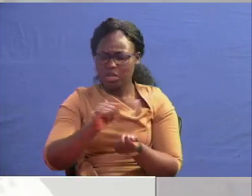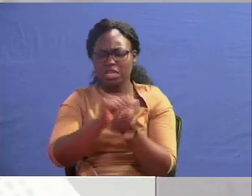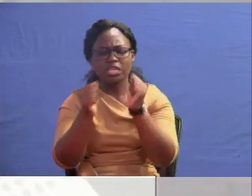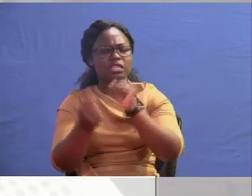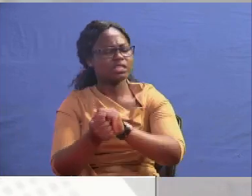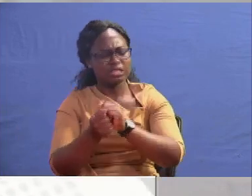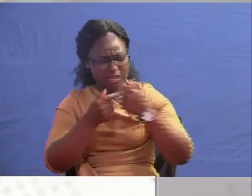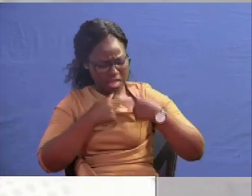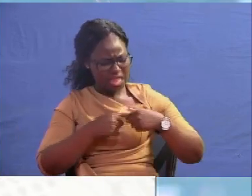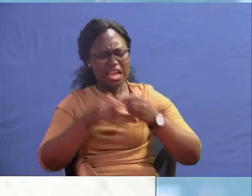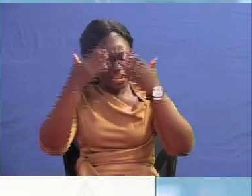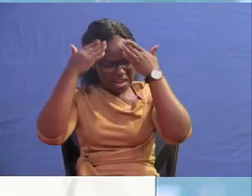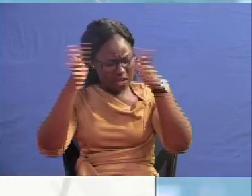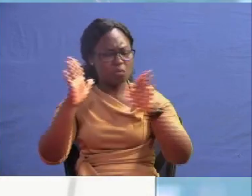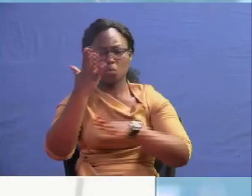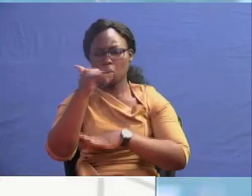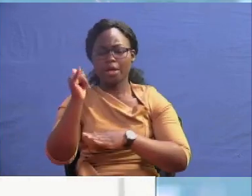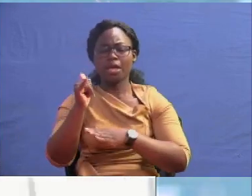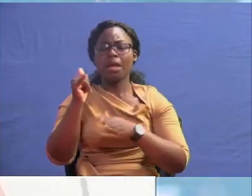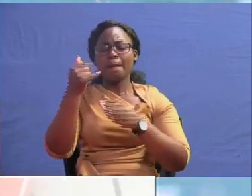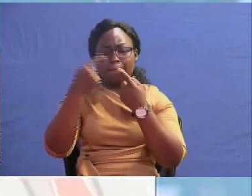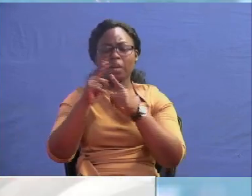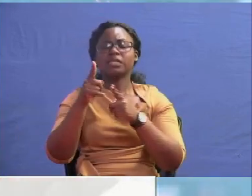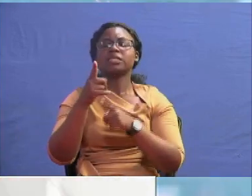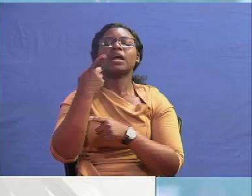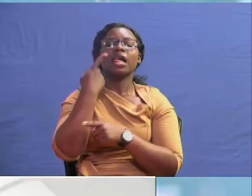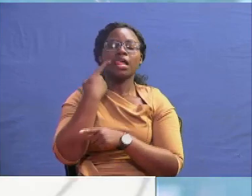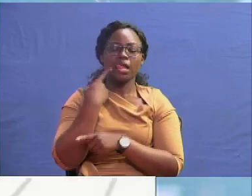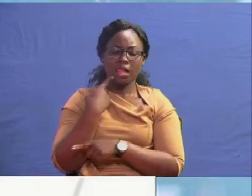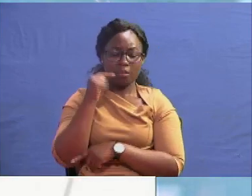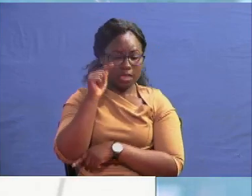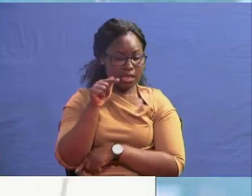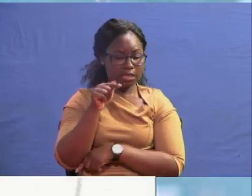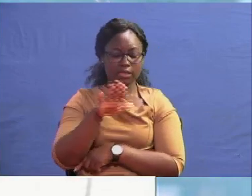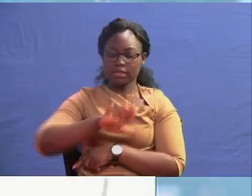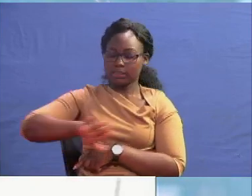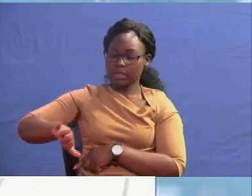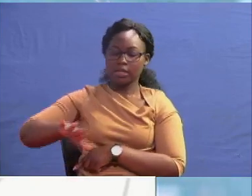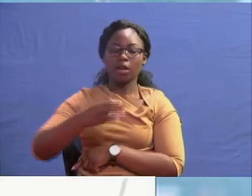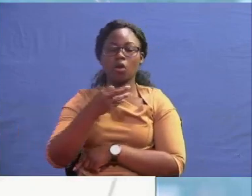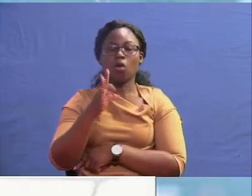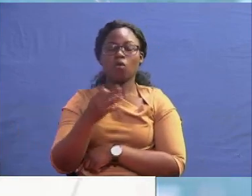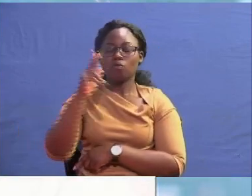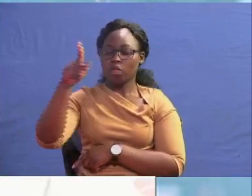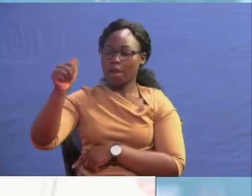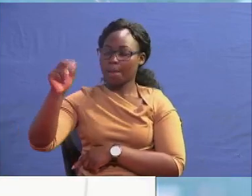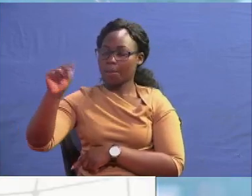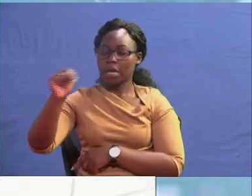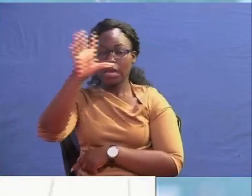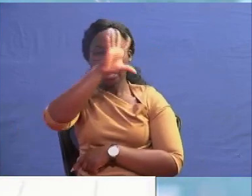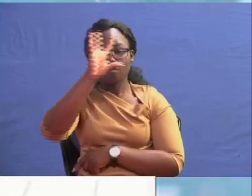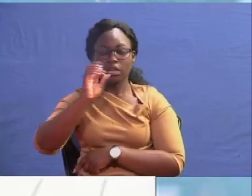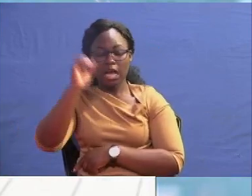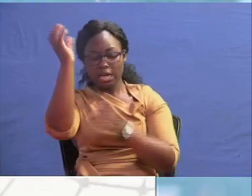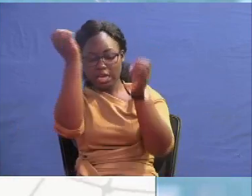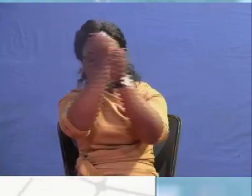heart. I don't know why he has, mm-hmm. but I really admired that side of a Pan-Africanist president. If